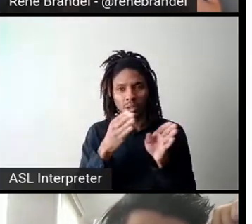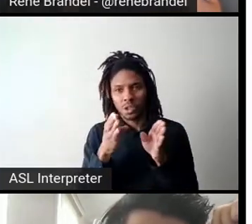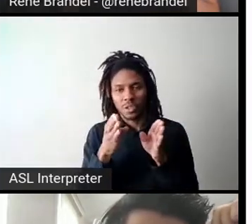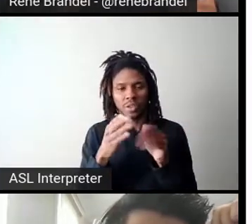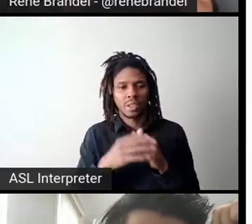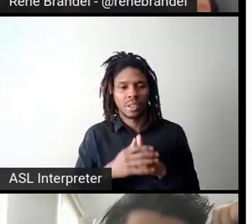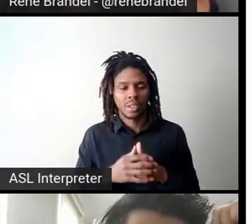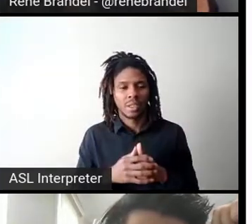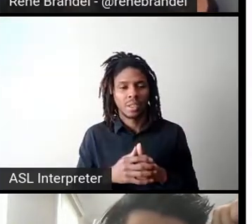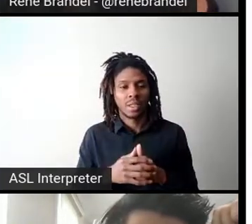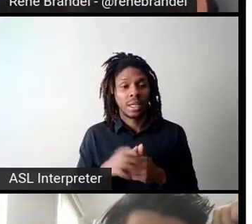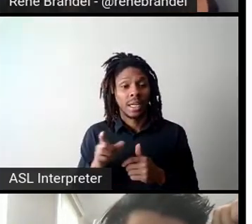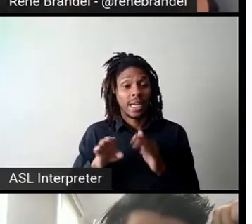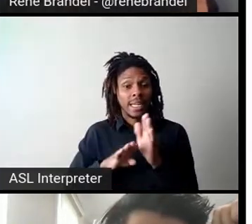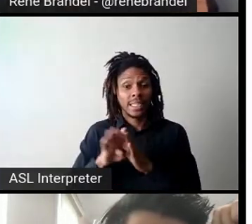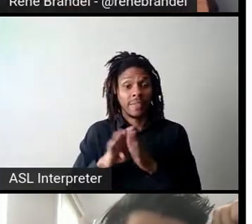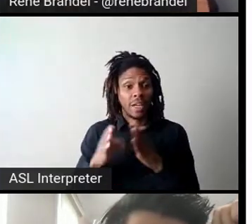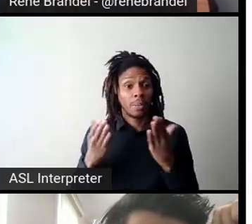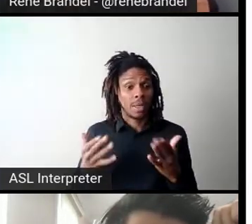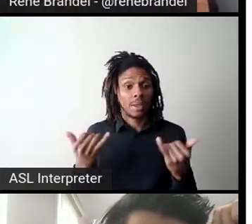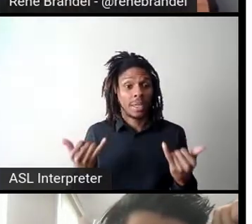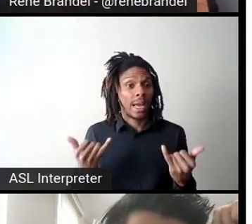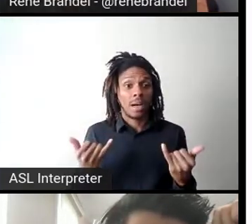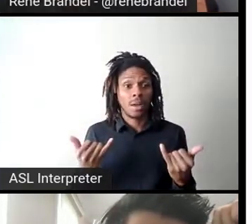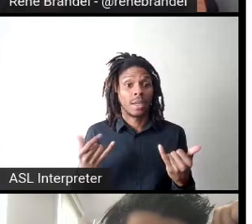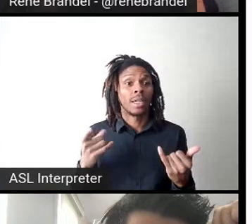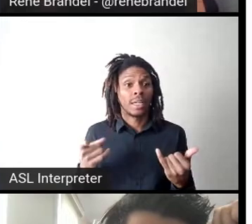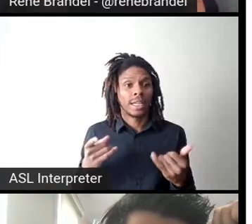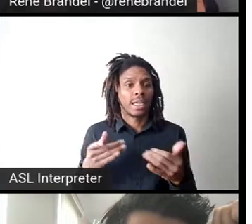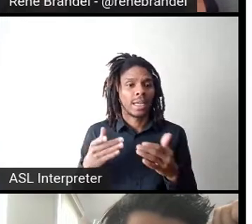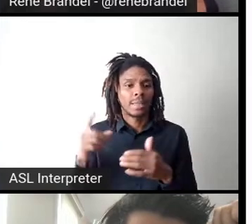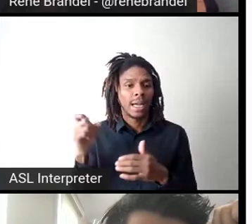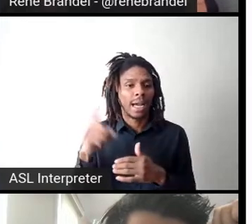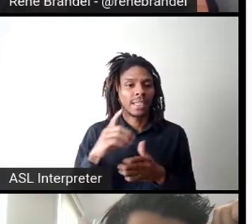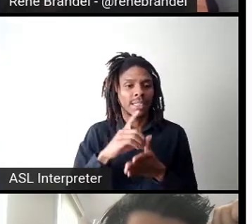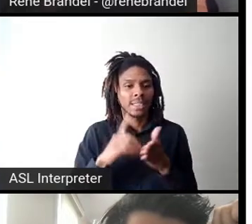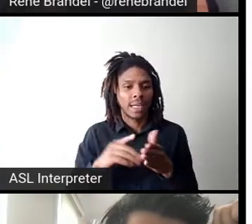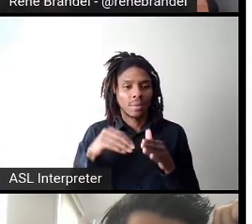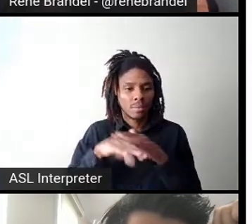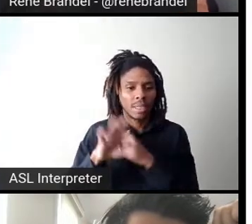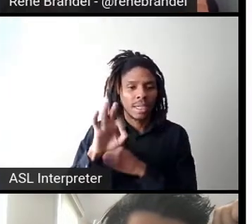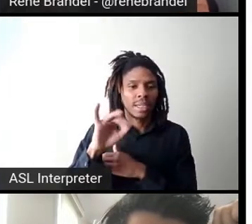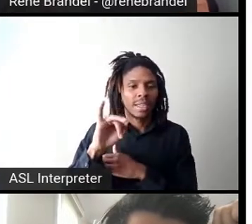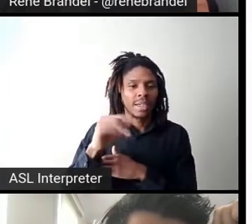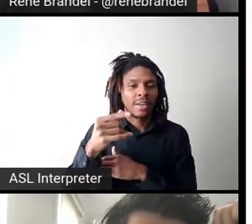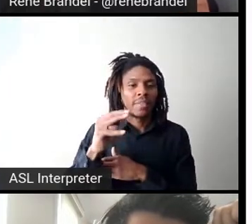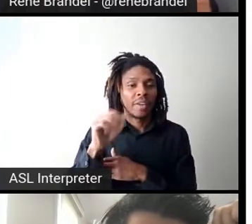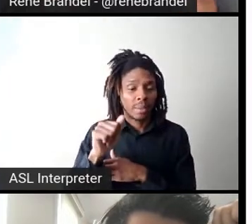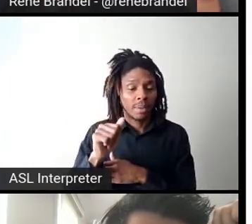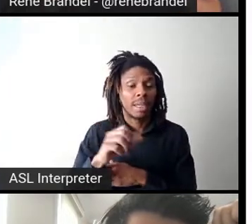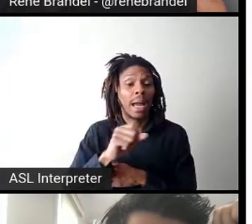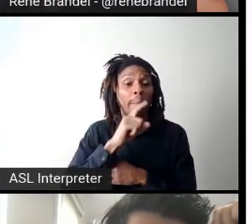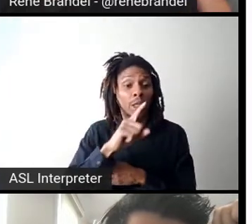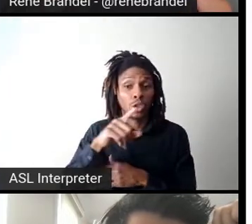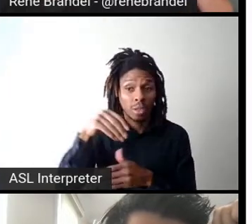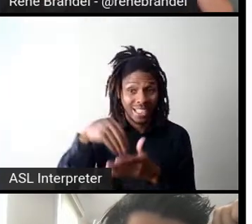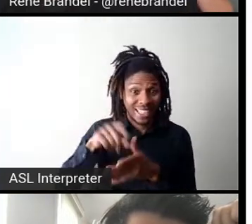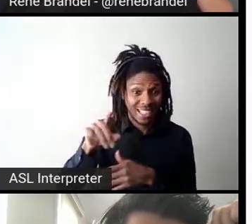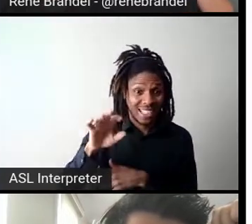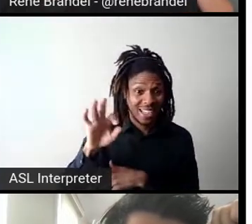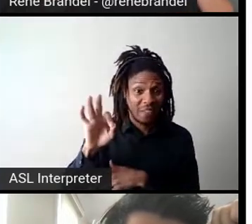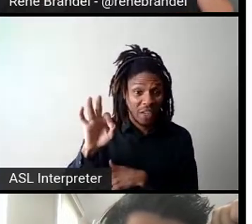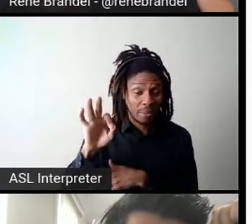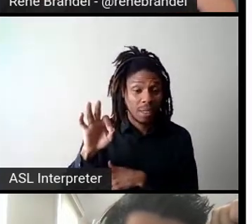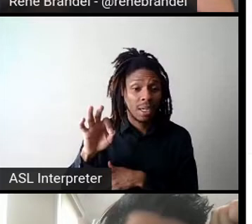what the developer can now do is actually ask the designer to go to Figma and make sure that in Figma, the resize settings